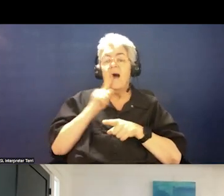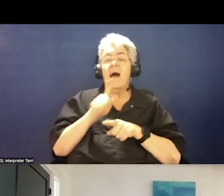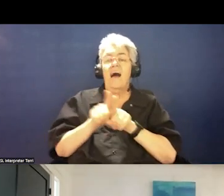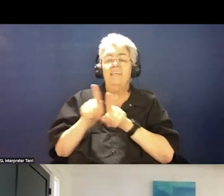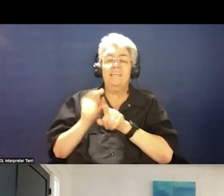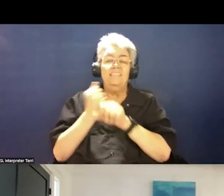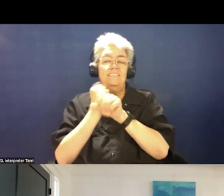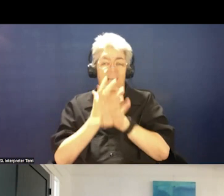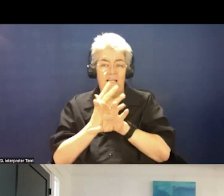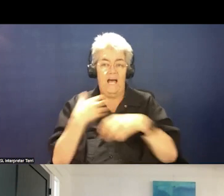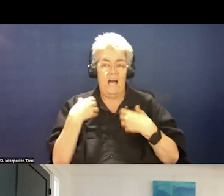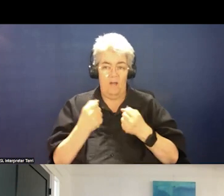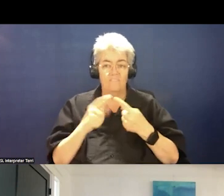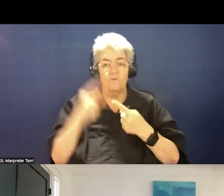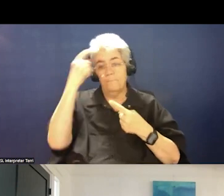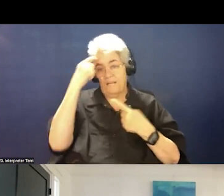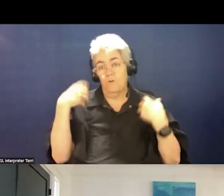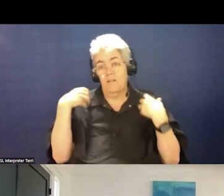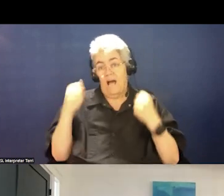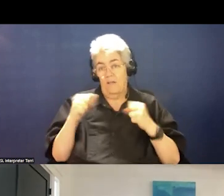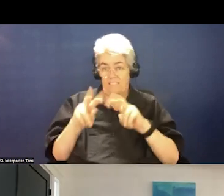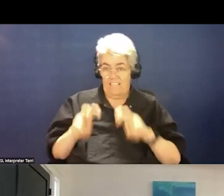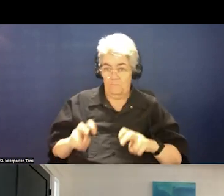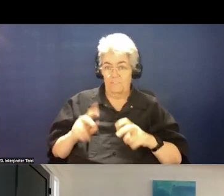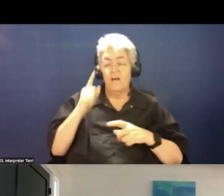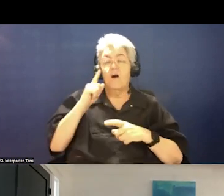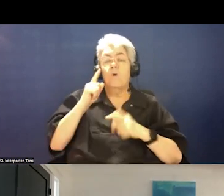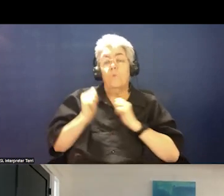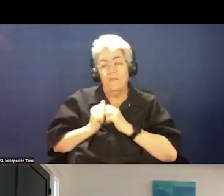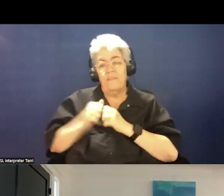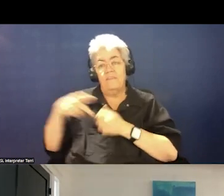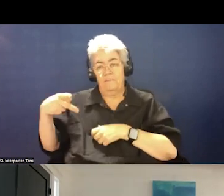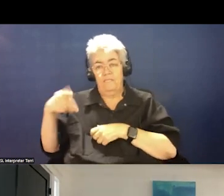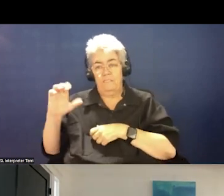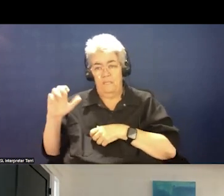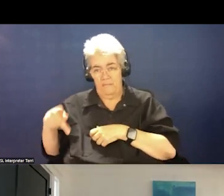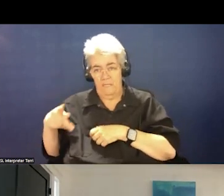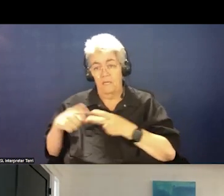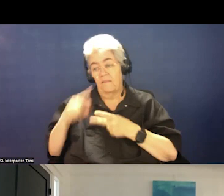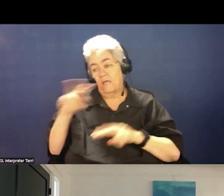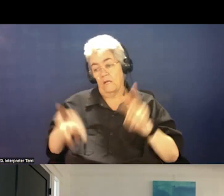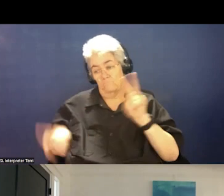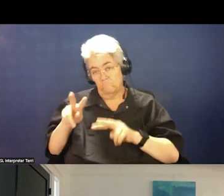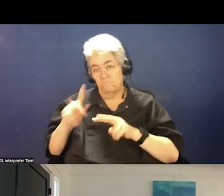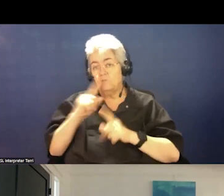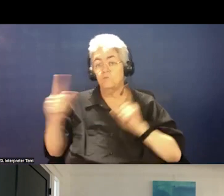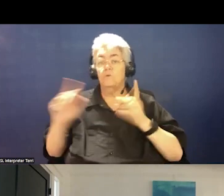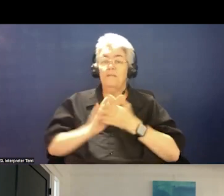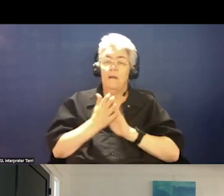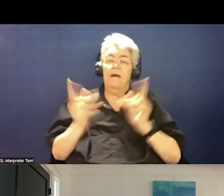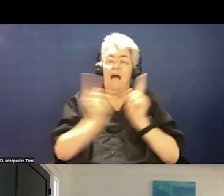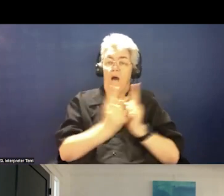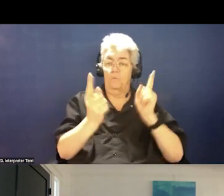do mental health assessments on the PCP side for them to address it in the outpatient side. Then that